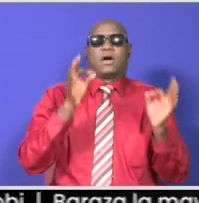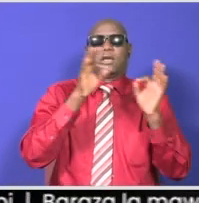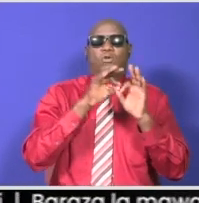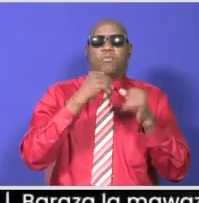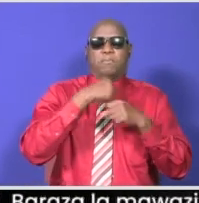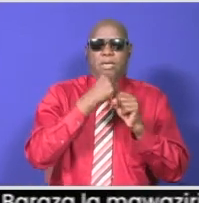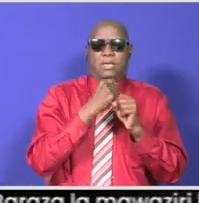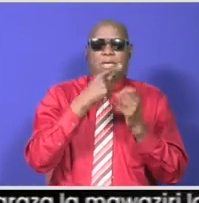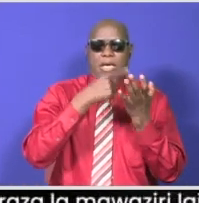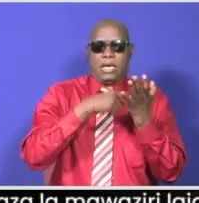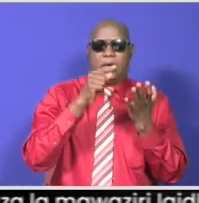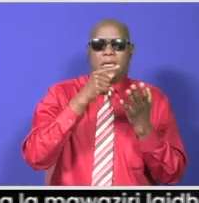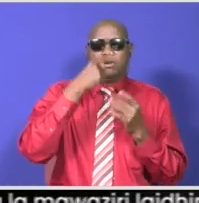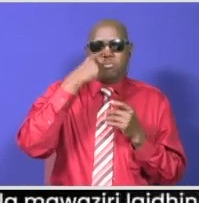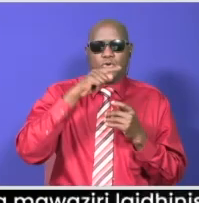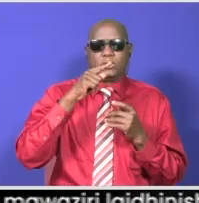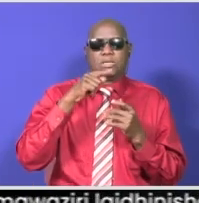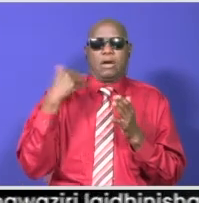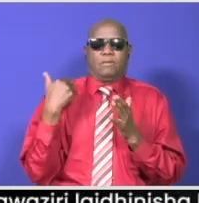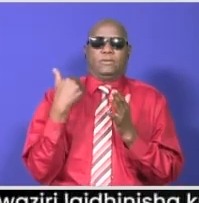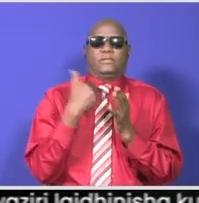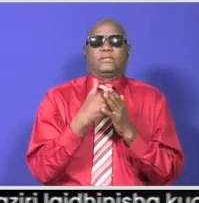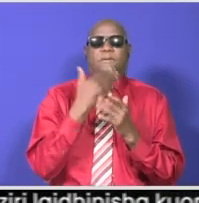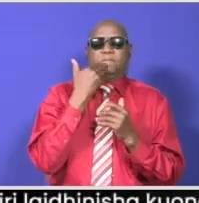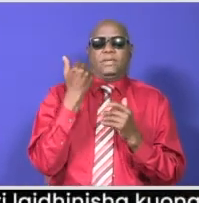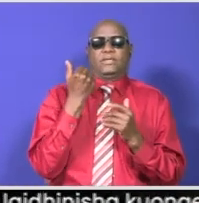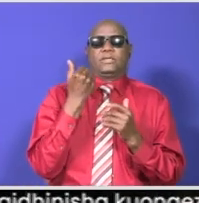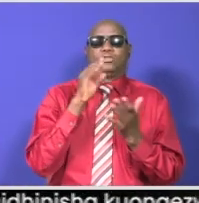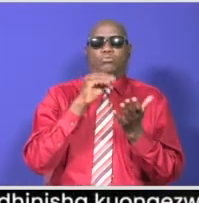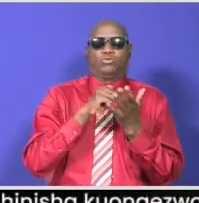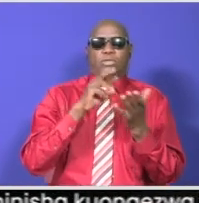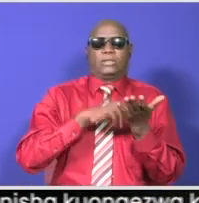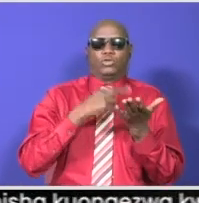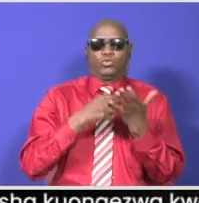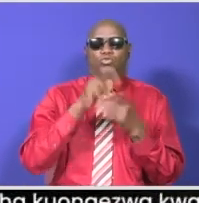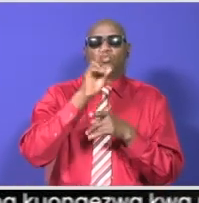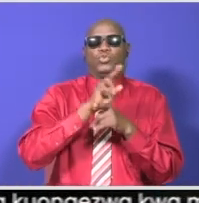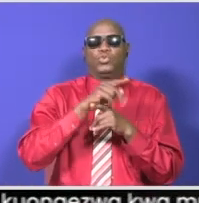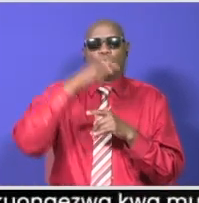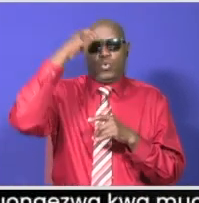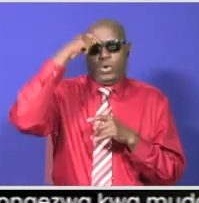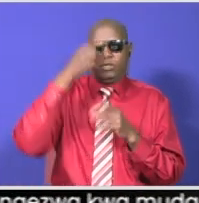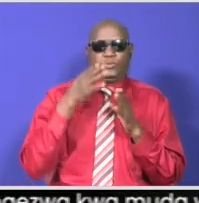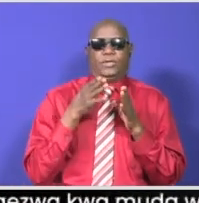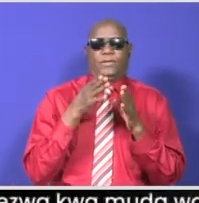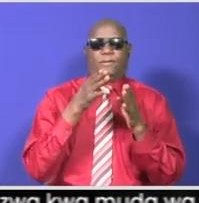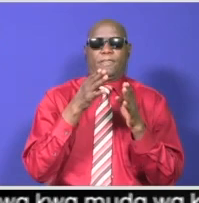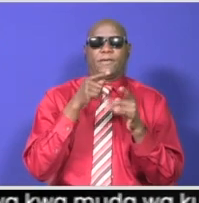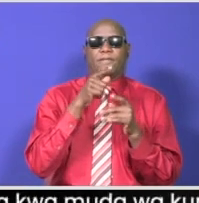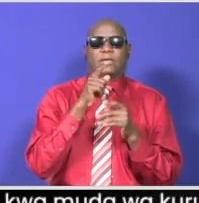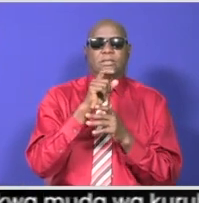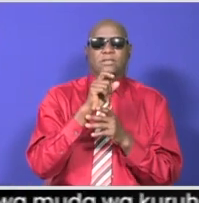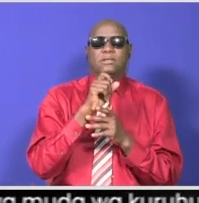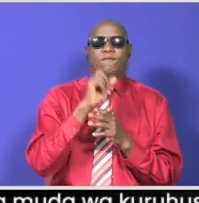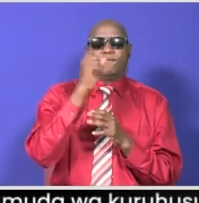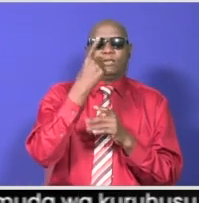policies, in terms of updating and knowing where to best place our resources and use them wisely. And that's really, this first day is